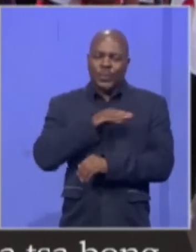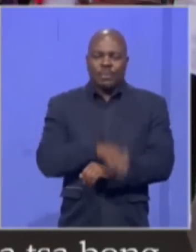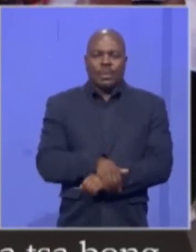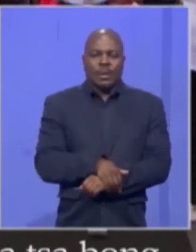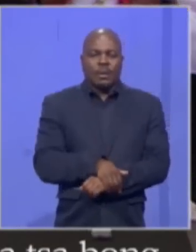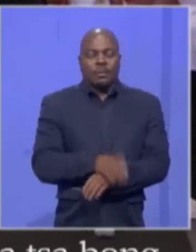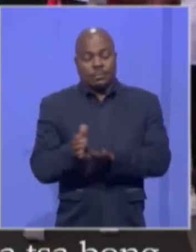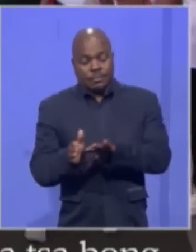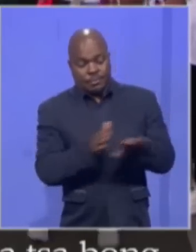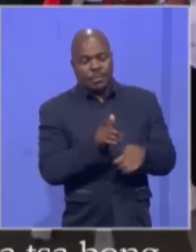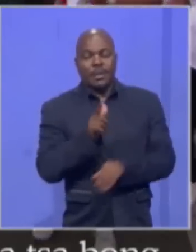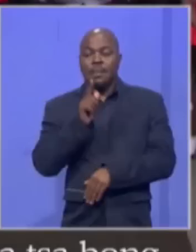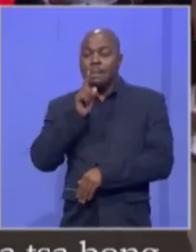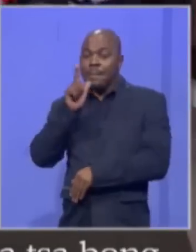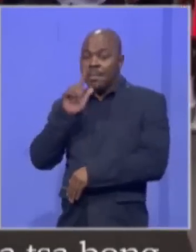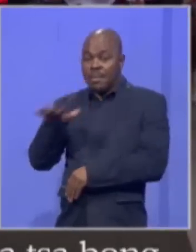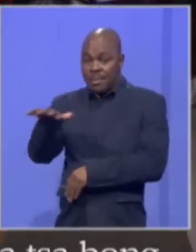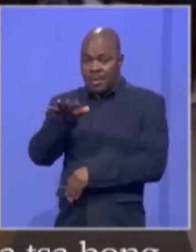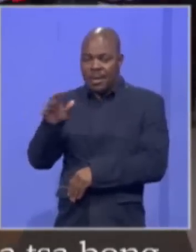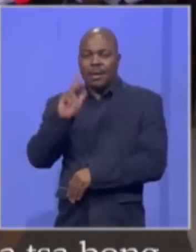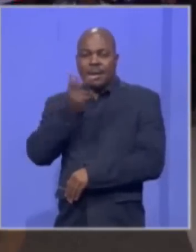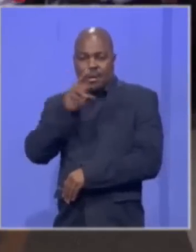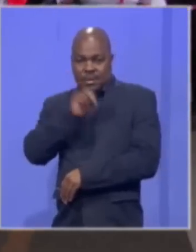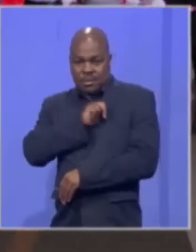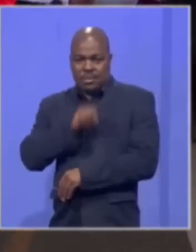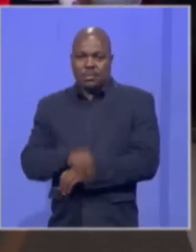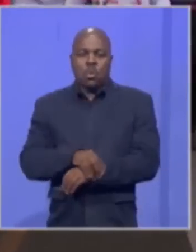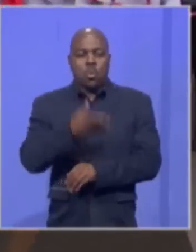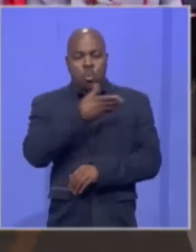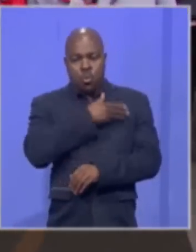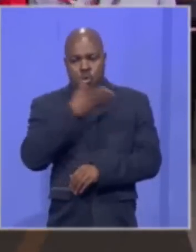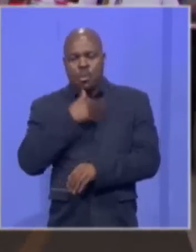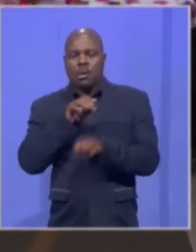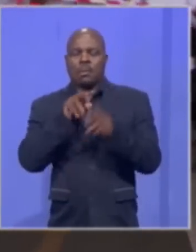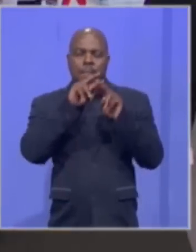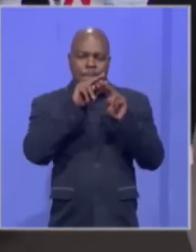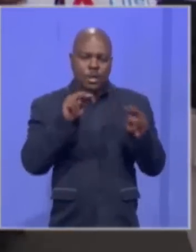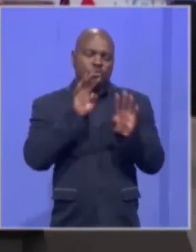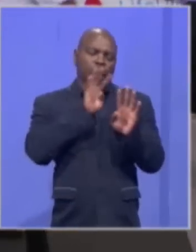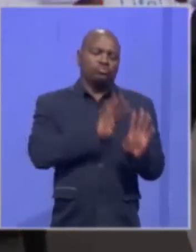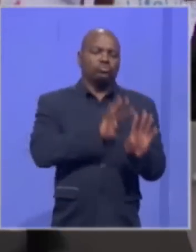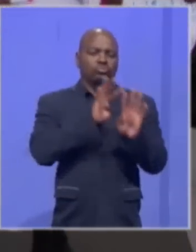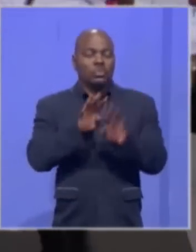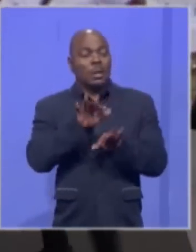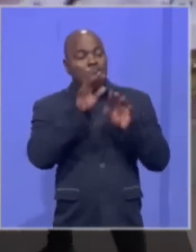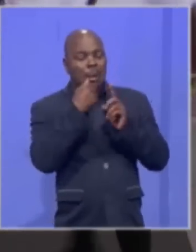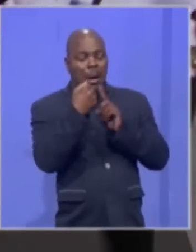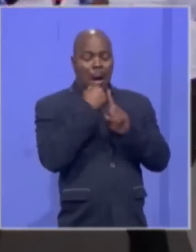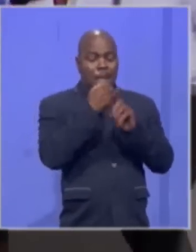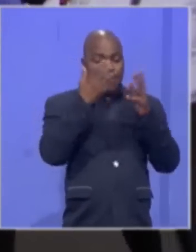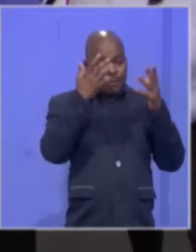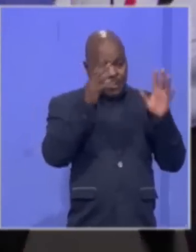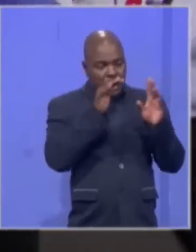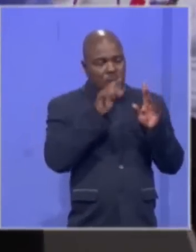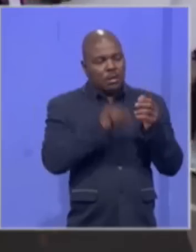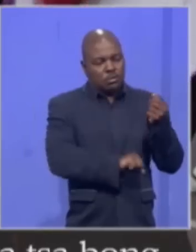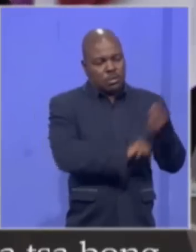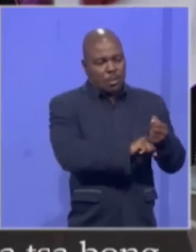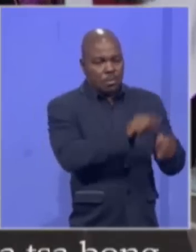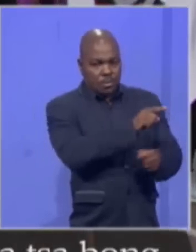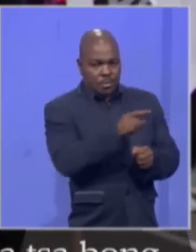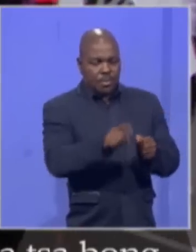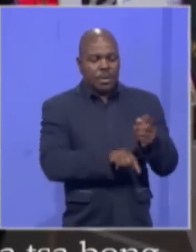Peter Marisbeck KwaZulu-Natal basadi ba bile le mohwanto wa khotso wa ho tshehetsa mahlatsipa ohle a dikgoka tsa bong mo